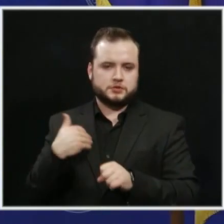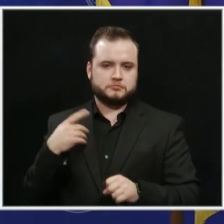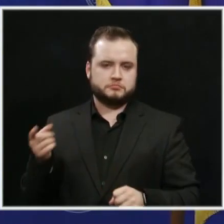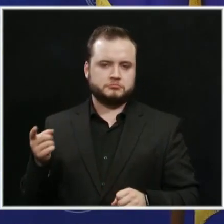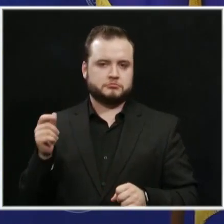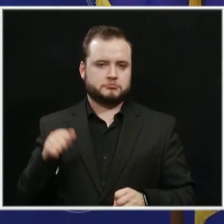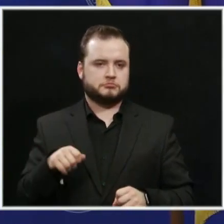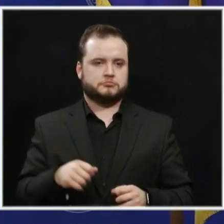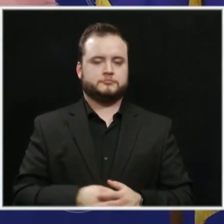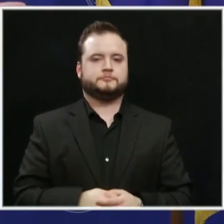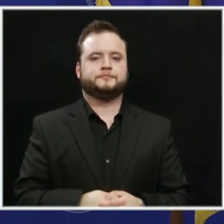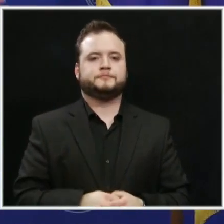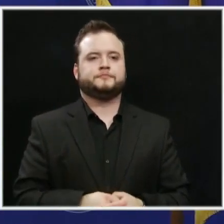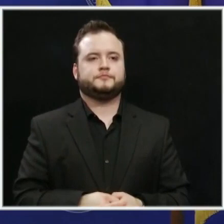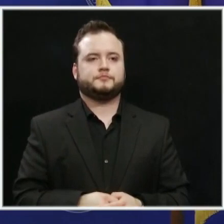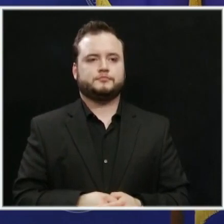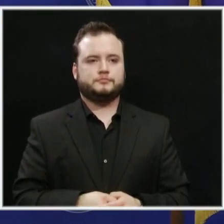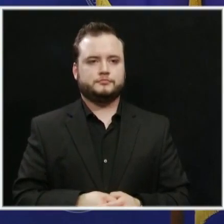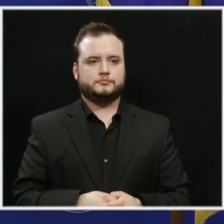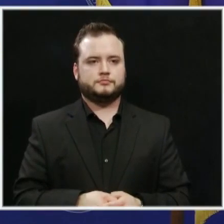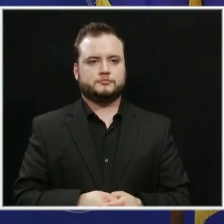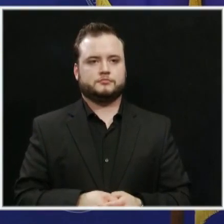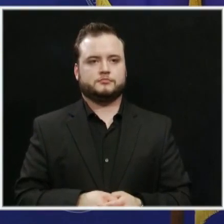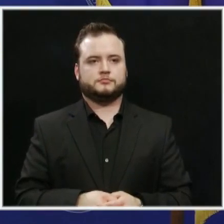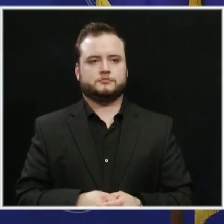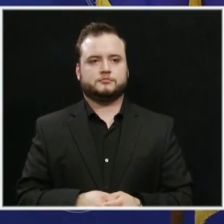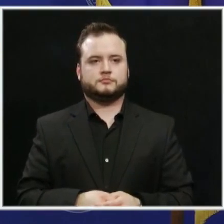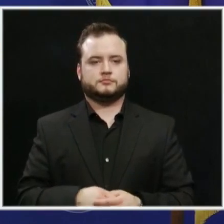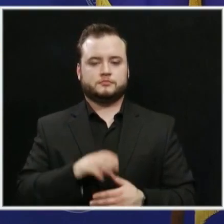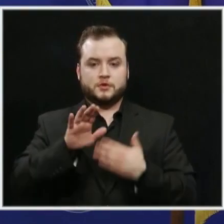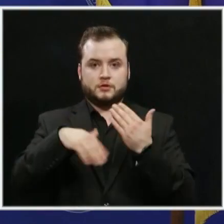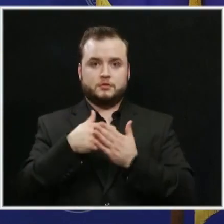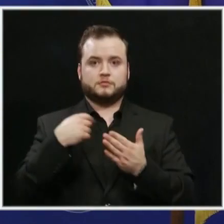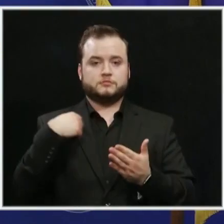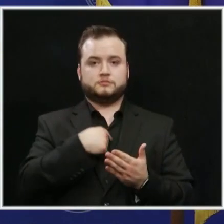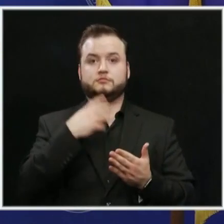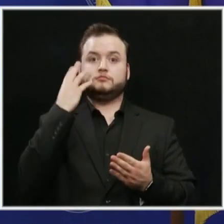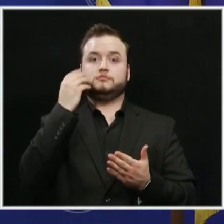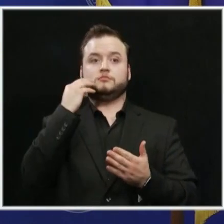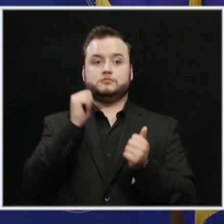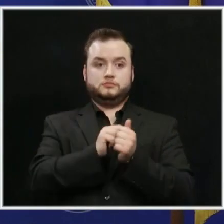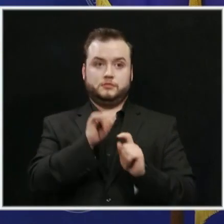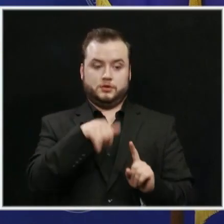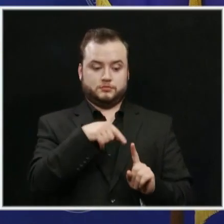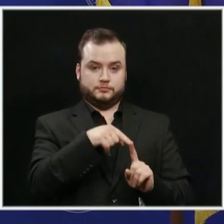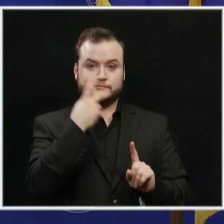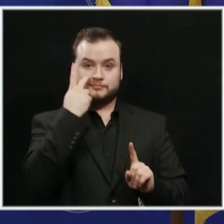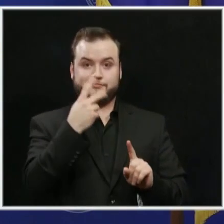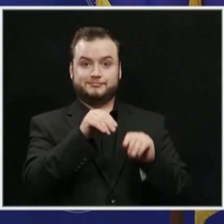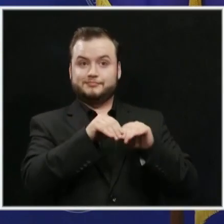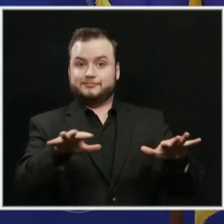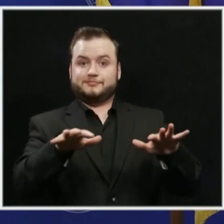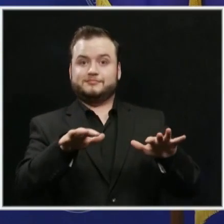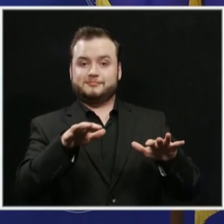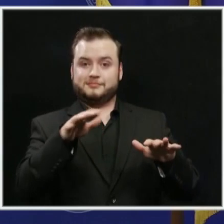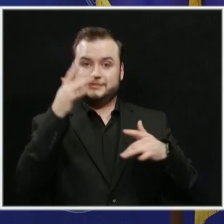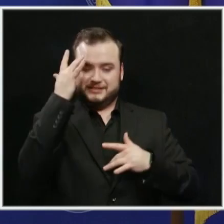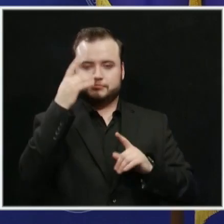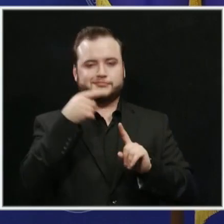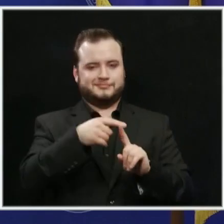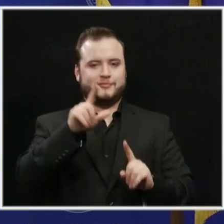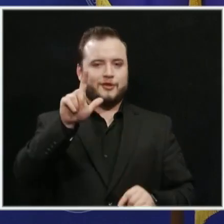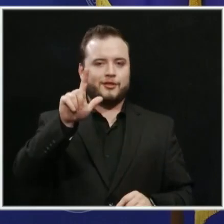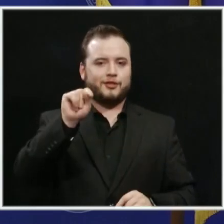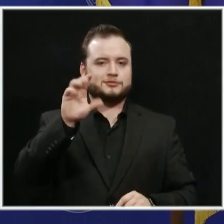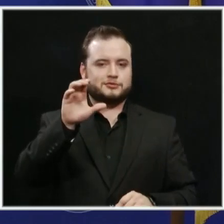know from all of our experience with this epidemic so far, congregate settings are key. Whether it's congregate living settings